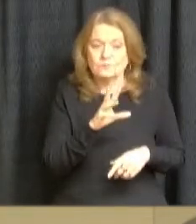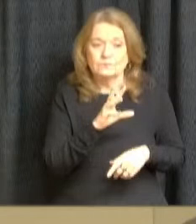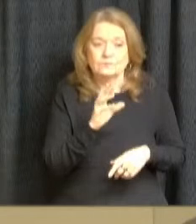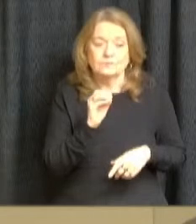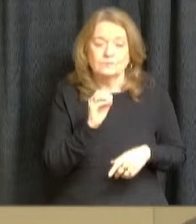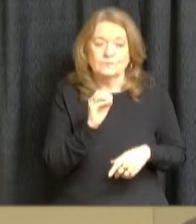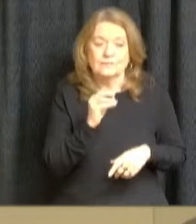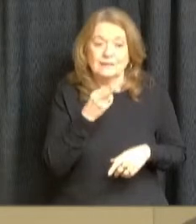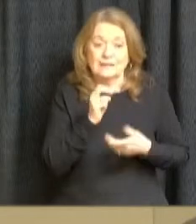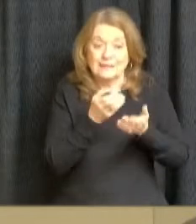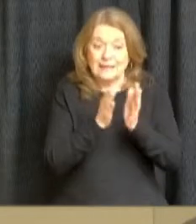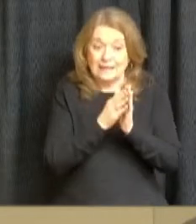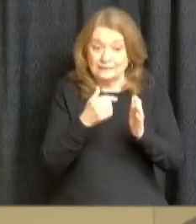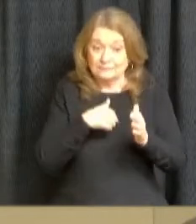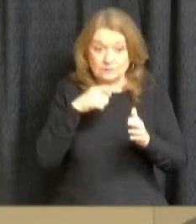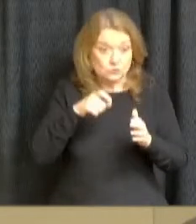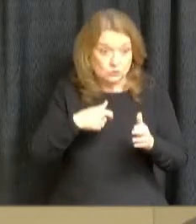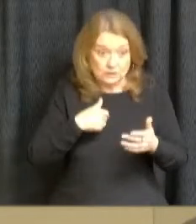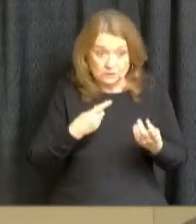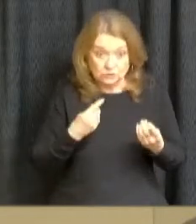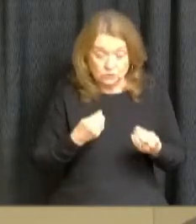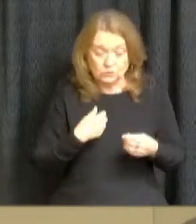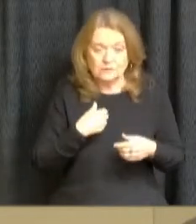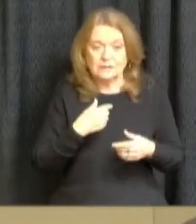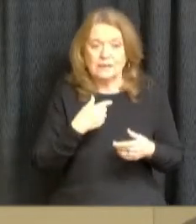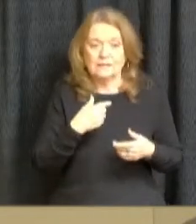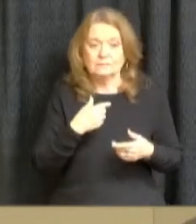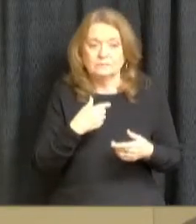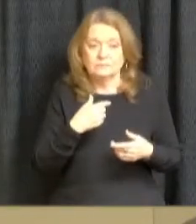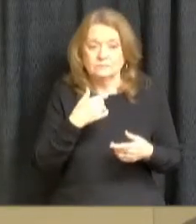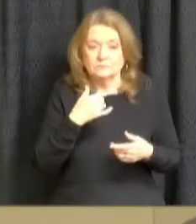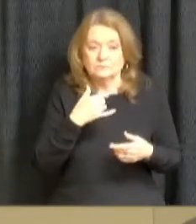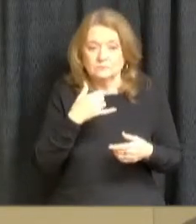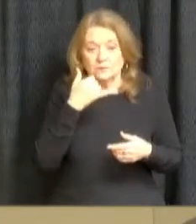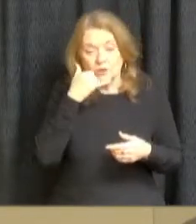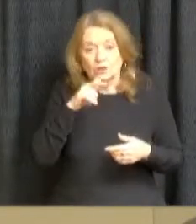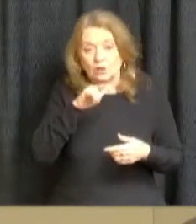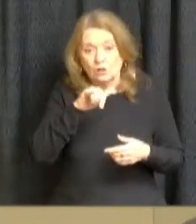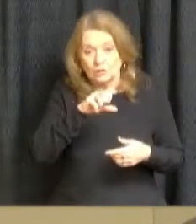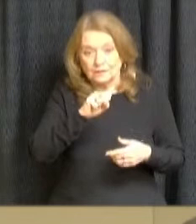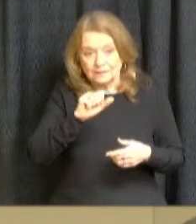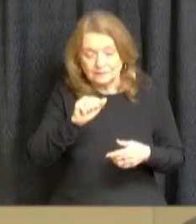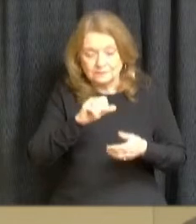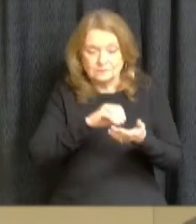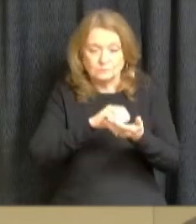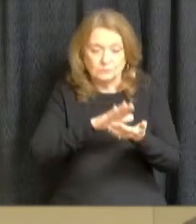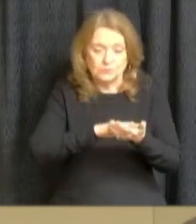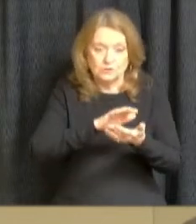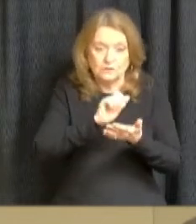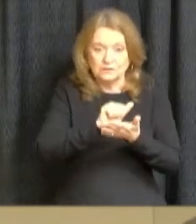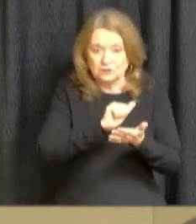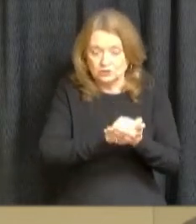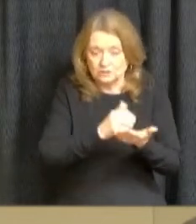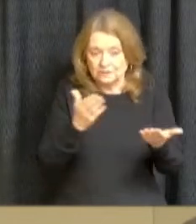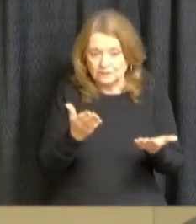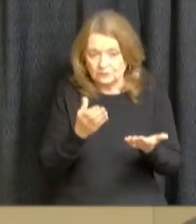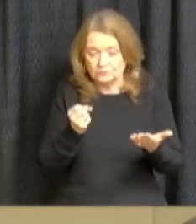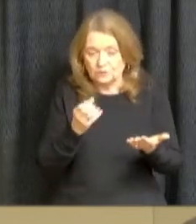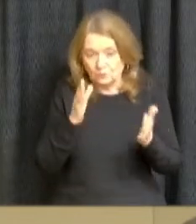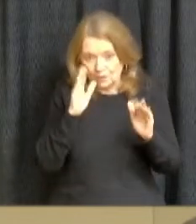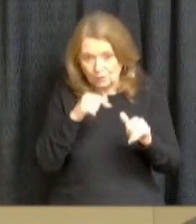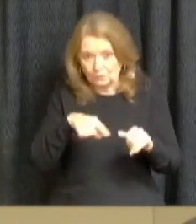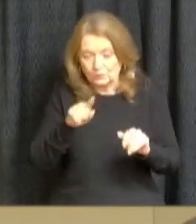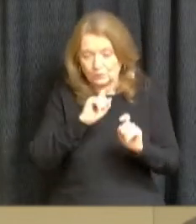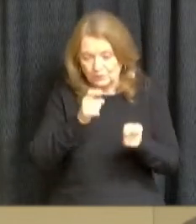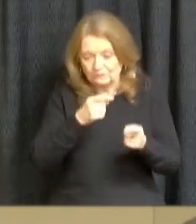And he asked me, what should I do? And I called Lisa and got it put on the agenda here. So I hope